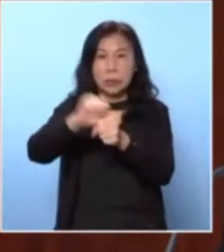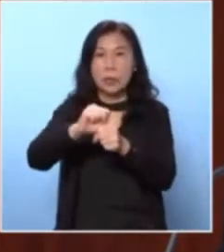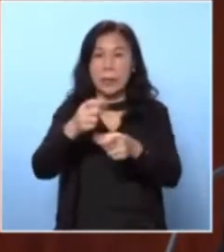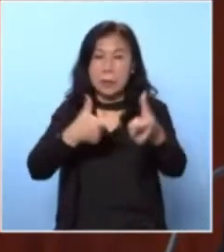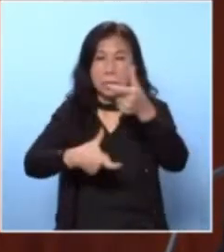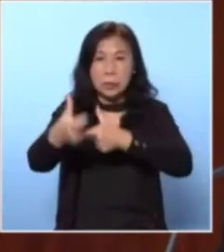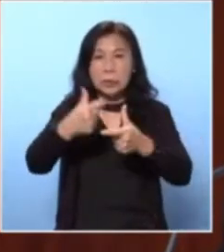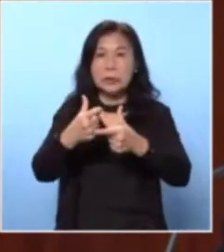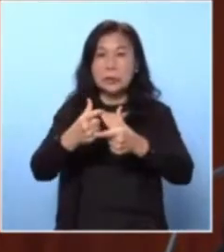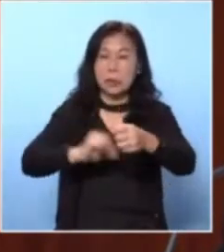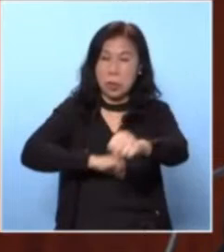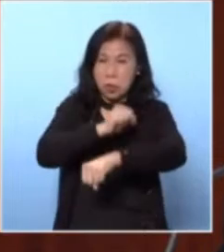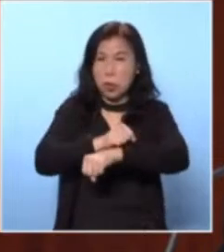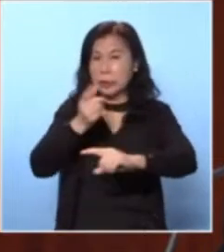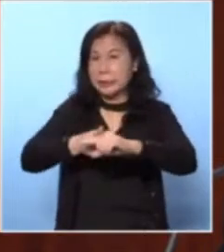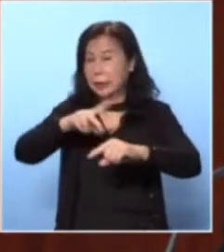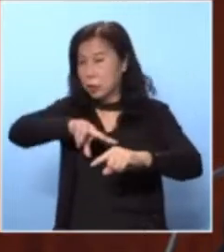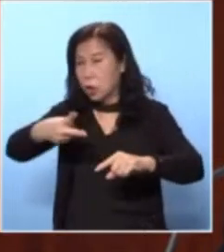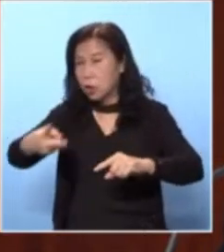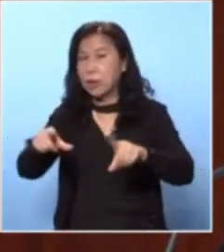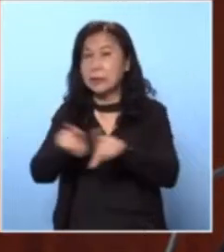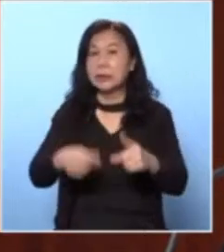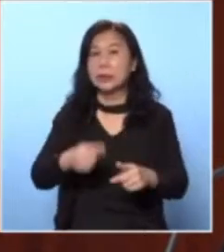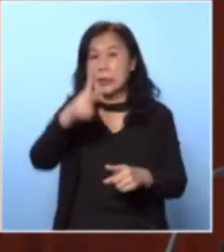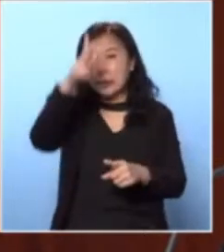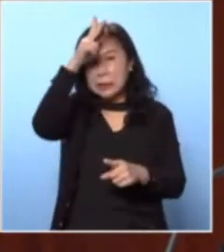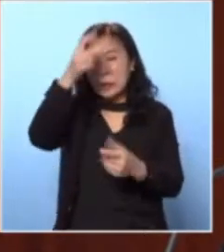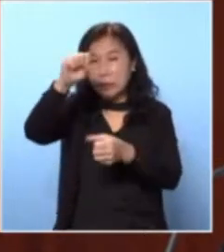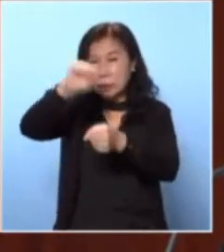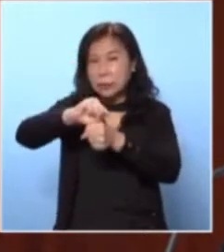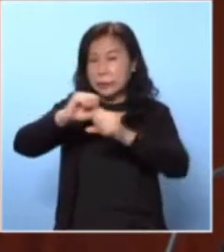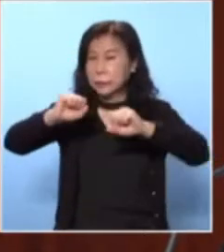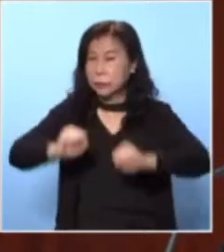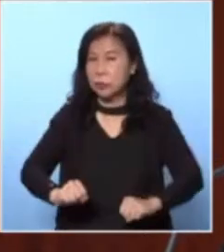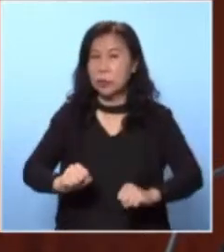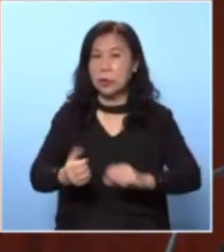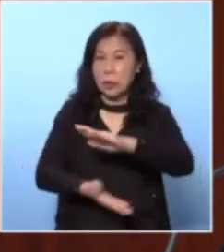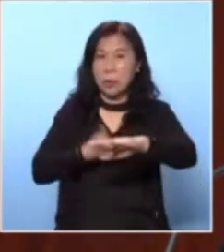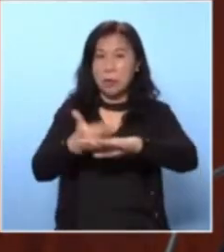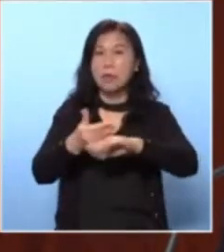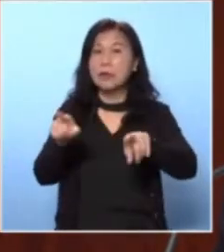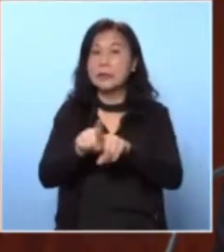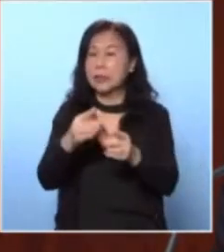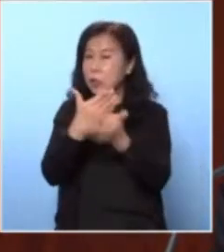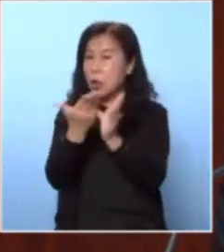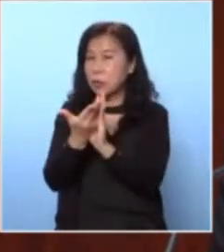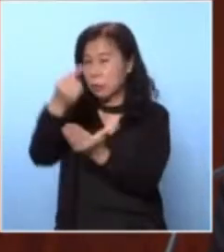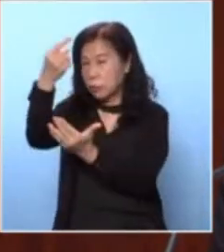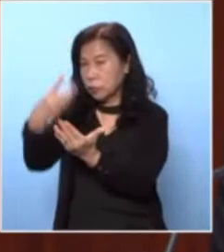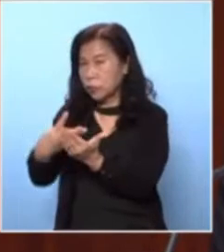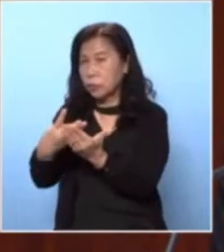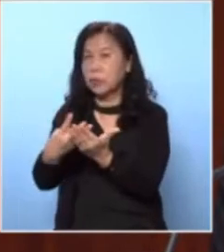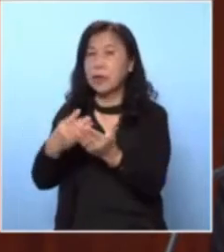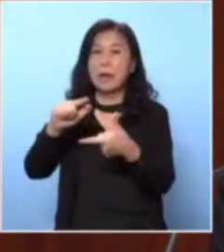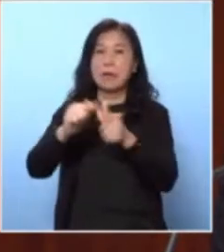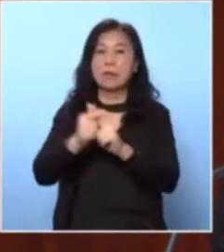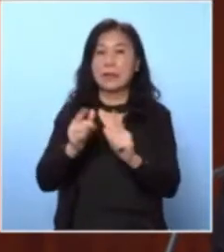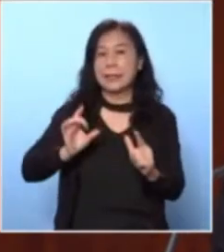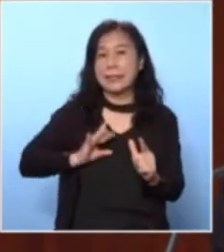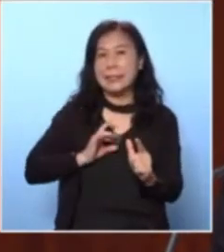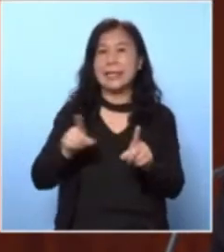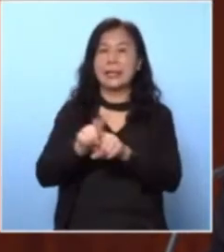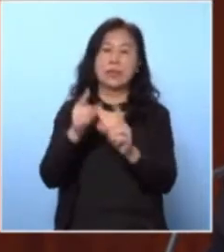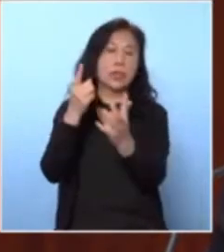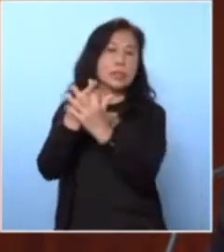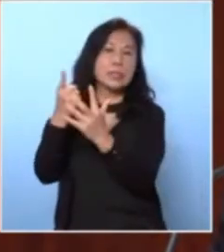expected to increase. The improvements of the economy and the labor market, alongside measures launched by the government to sustain economic